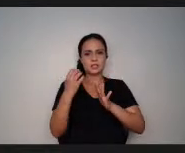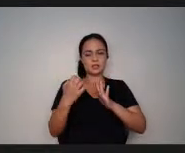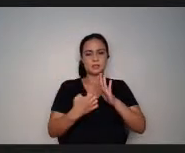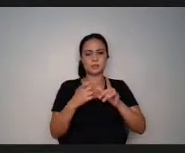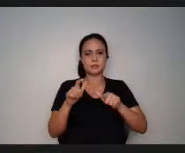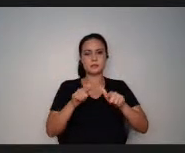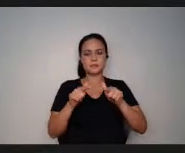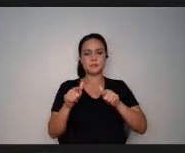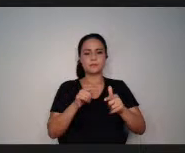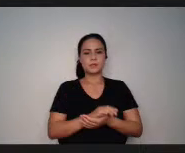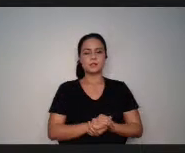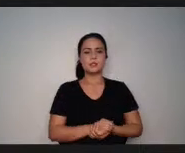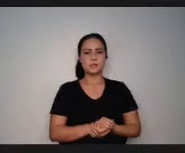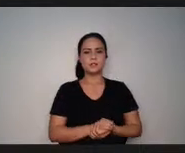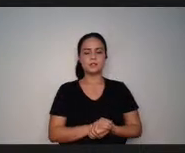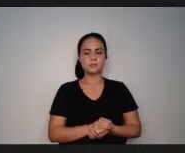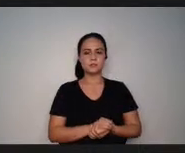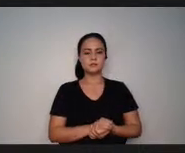juridical form of